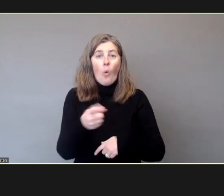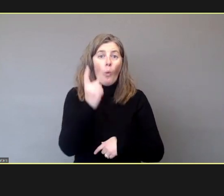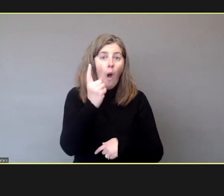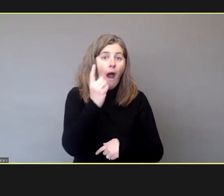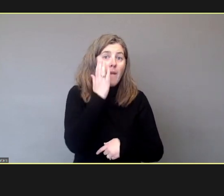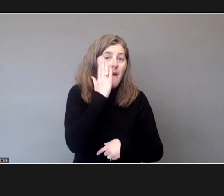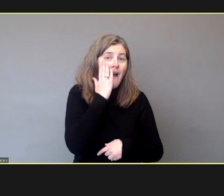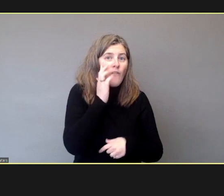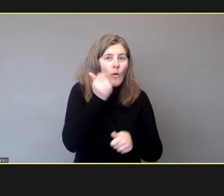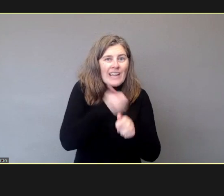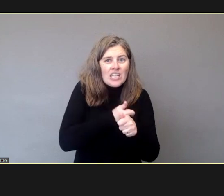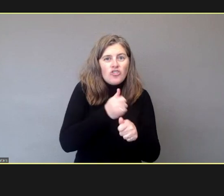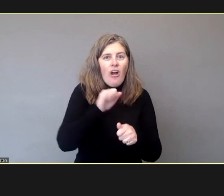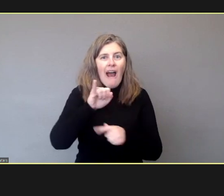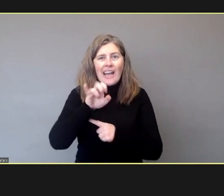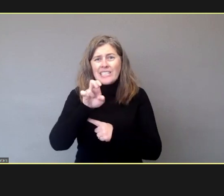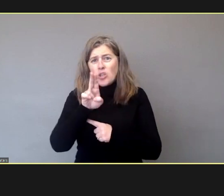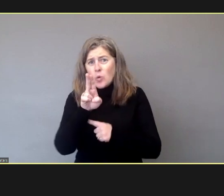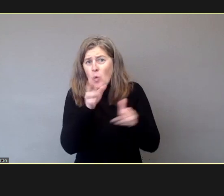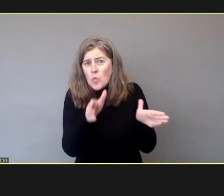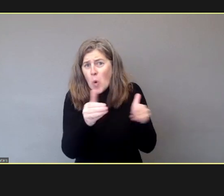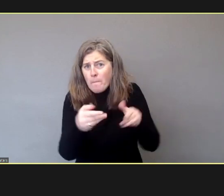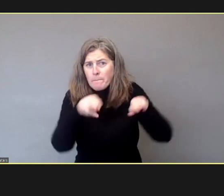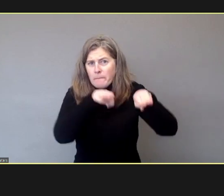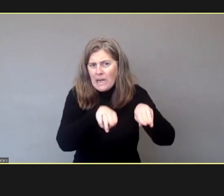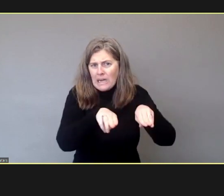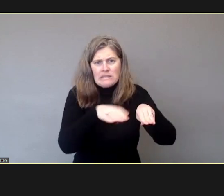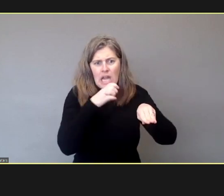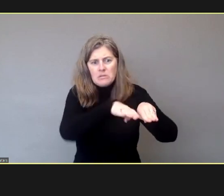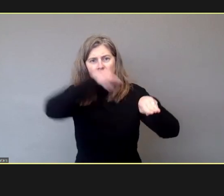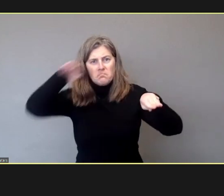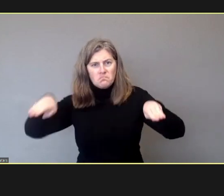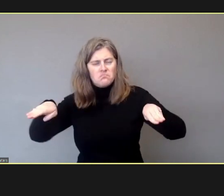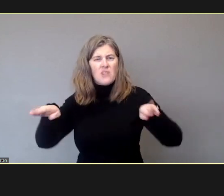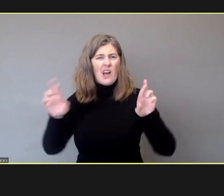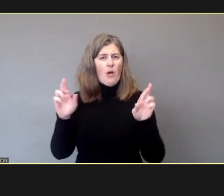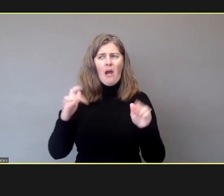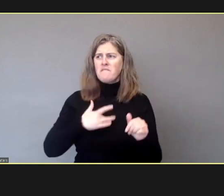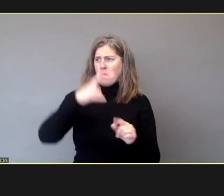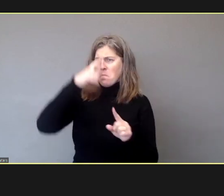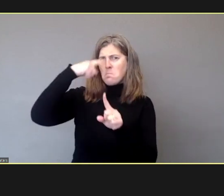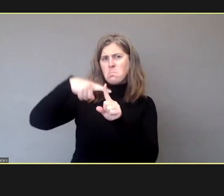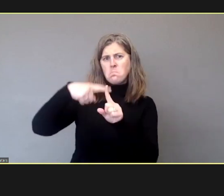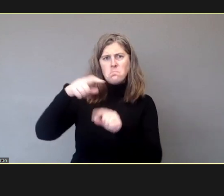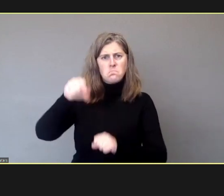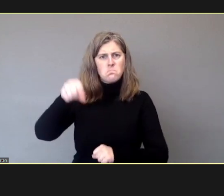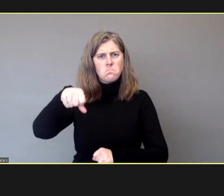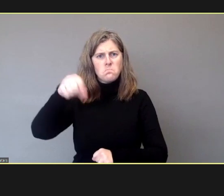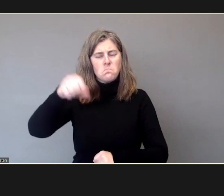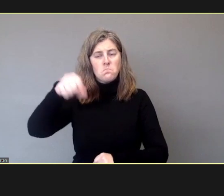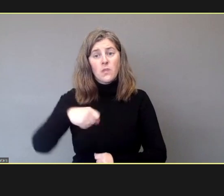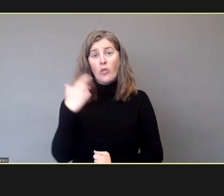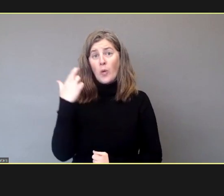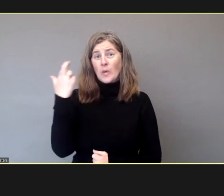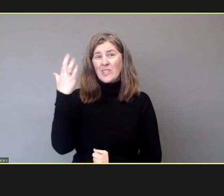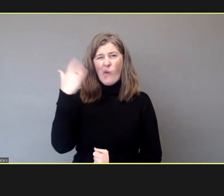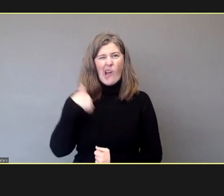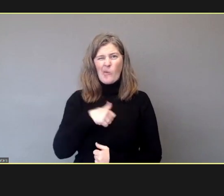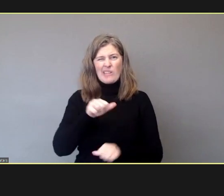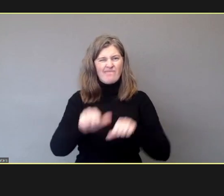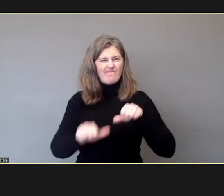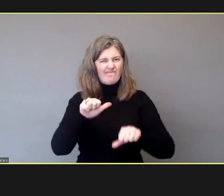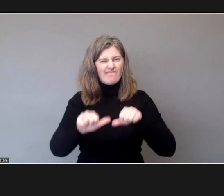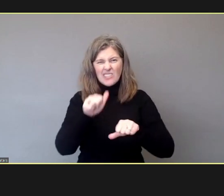ICU room, I'm hoping. So I'm very encouraged. And I think the reason we don't know for